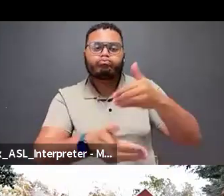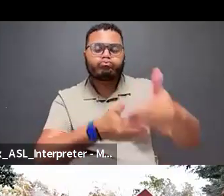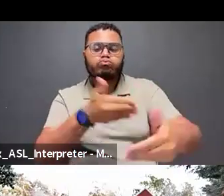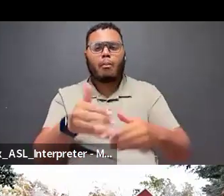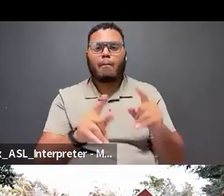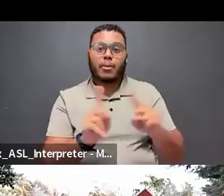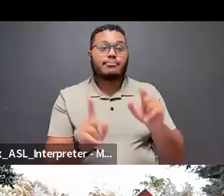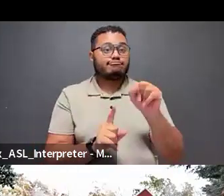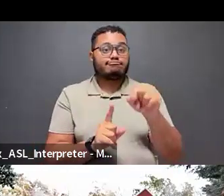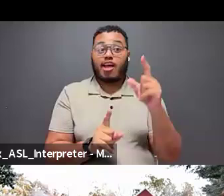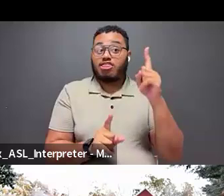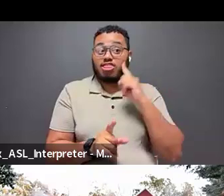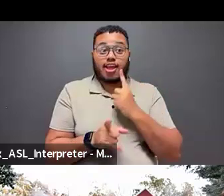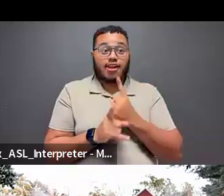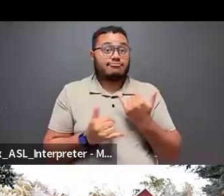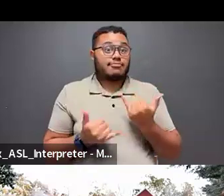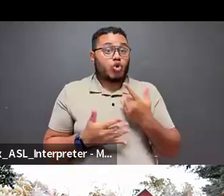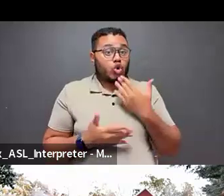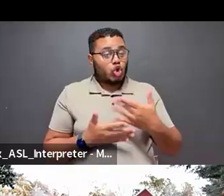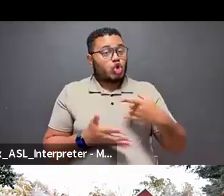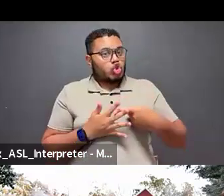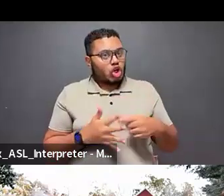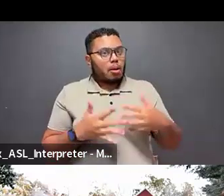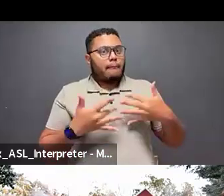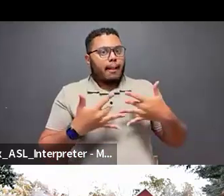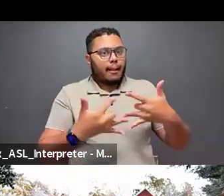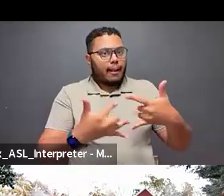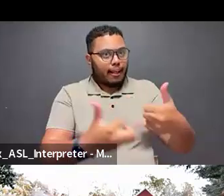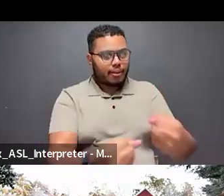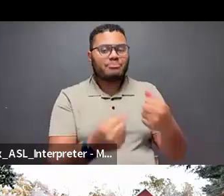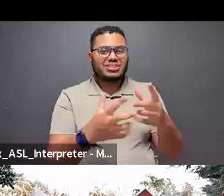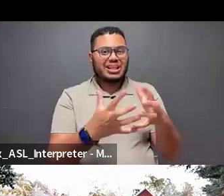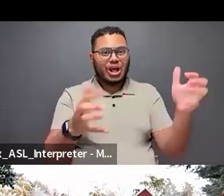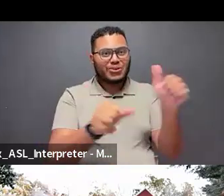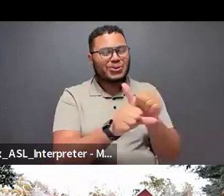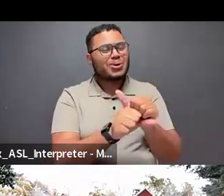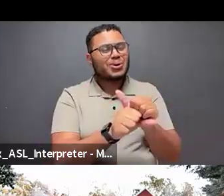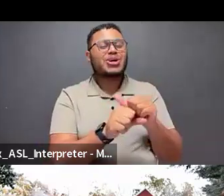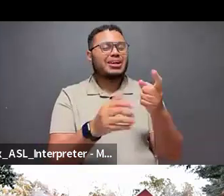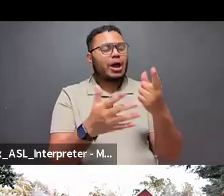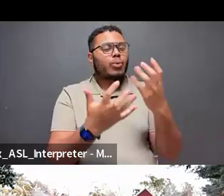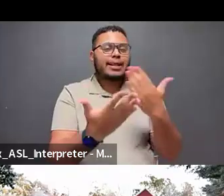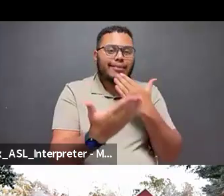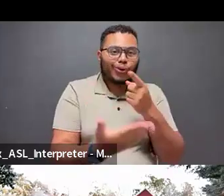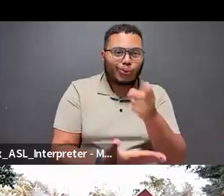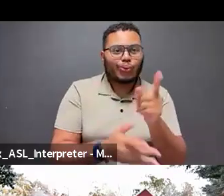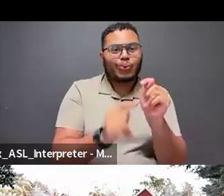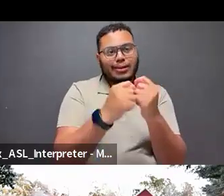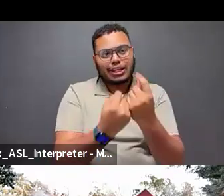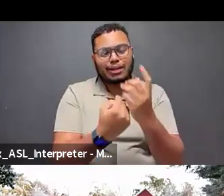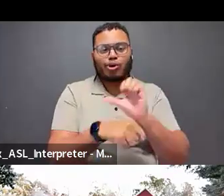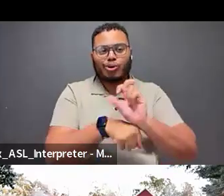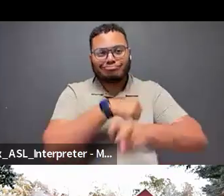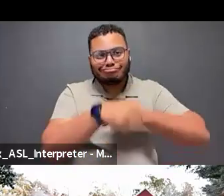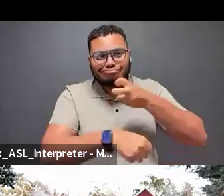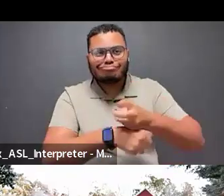I think it is off to a great start, and I think it was definitely a lot of work, I can tell. So I just want to thank you and the team for all your hard work on this.